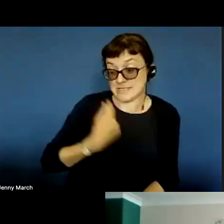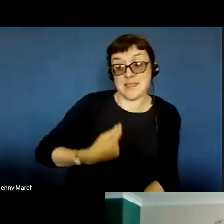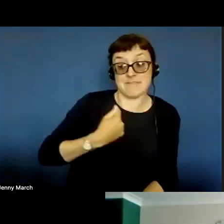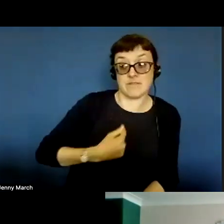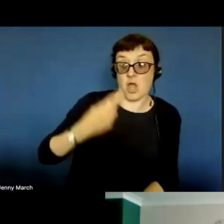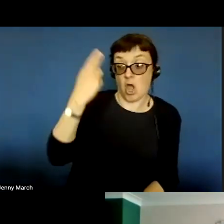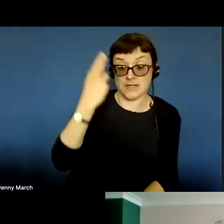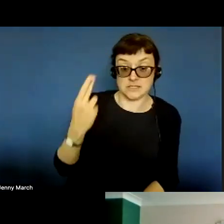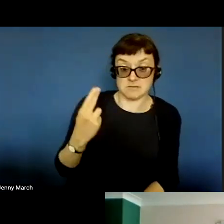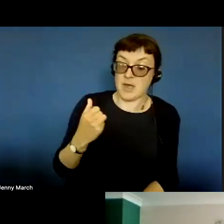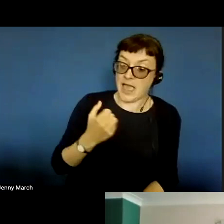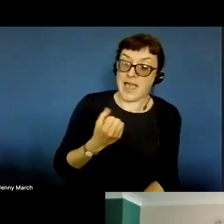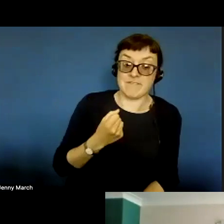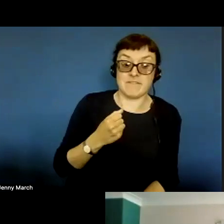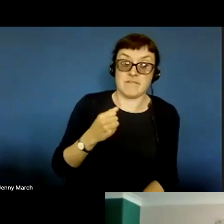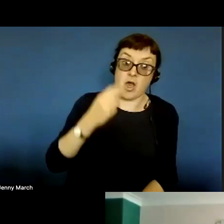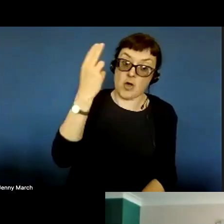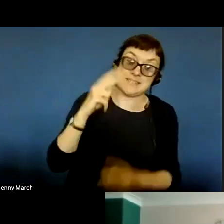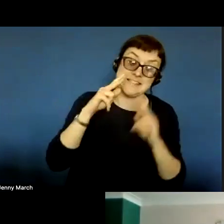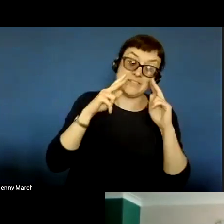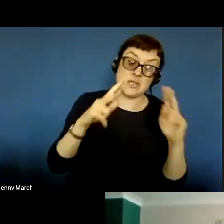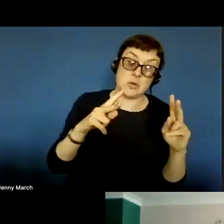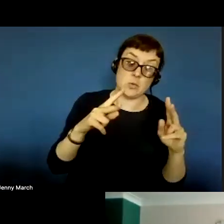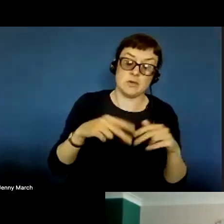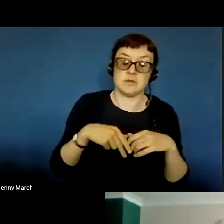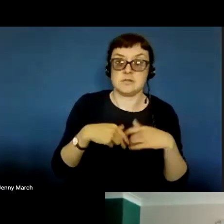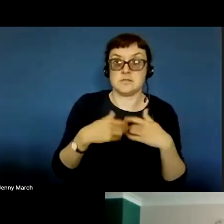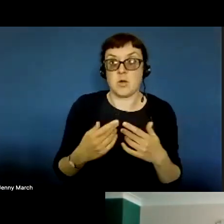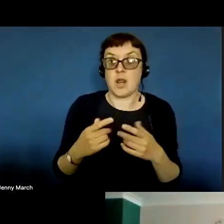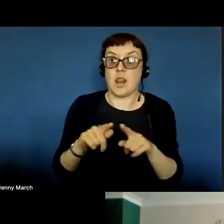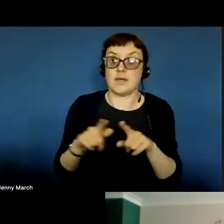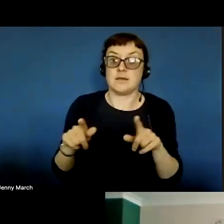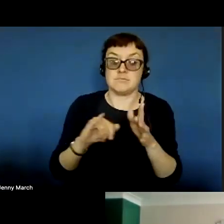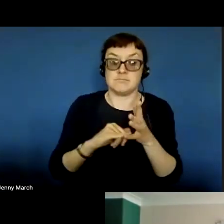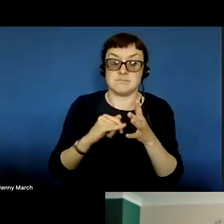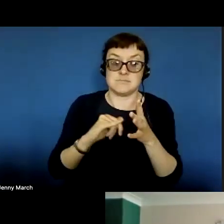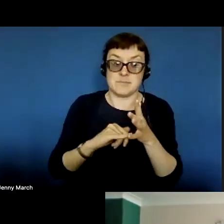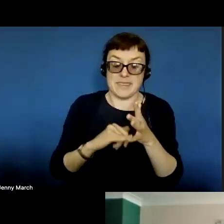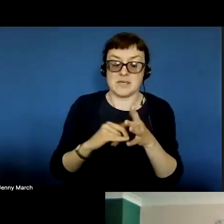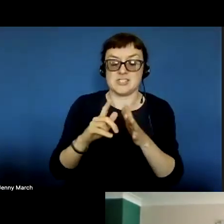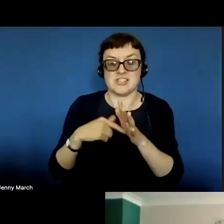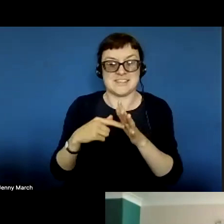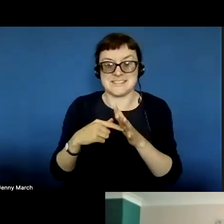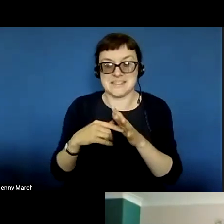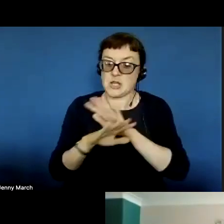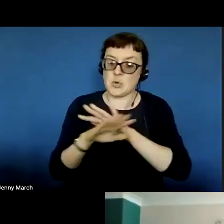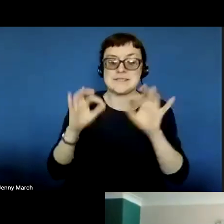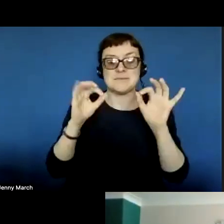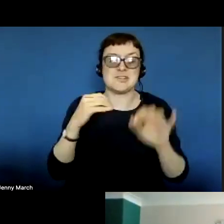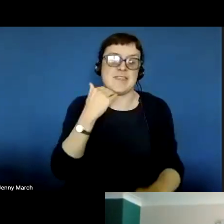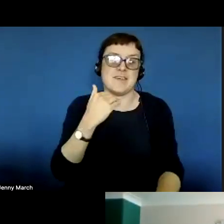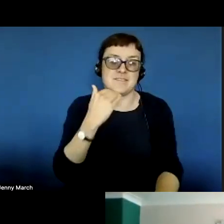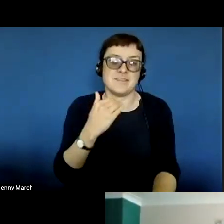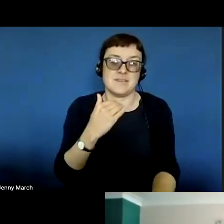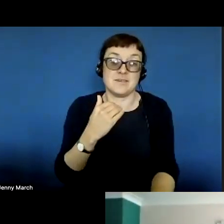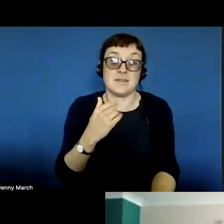have a particular point of view. So the comments that Samantha and Jenny made earlier about it's just not special enough, I think it'd